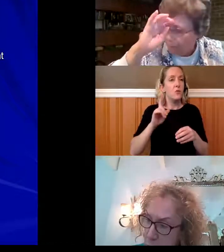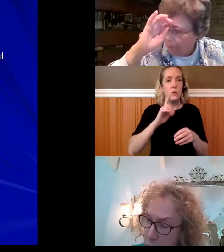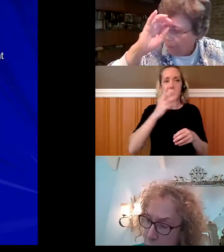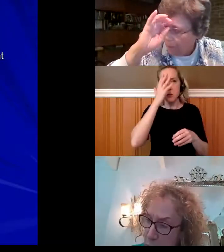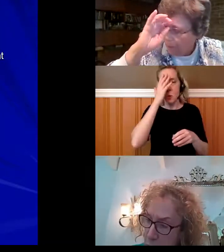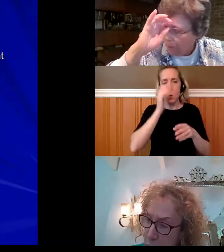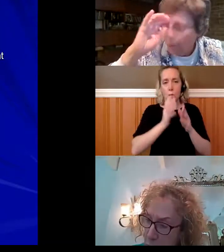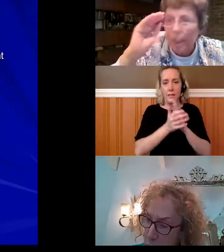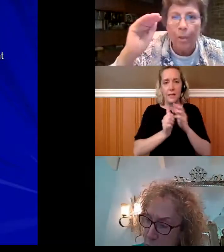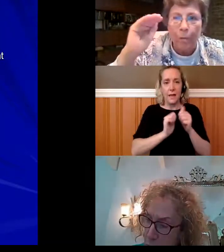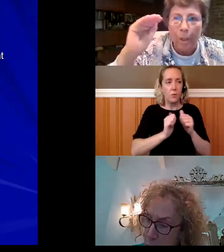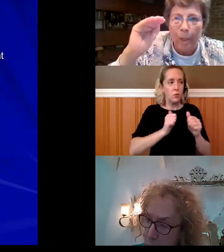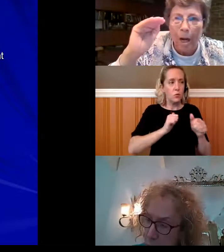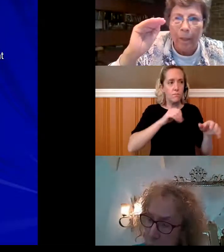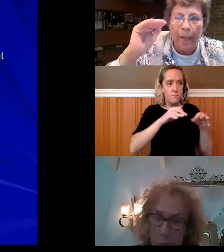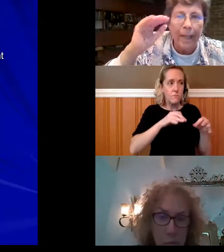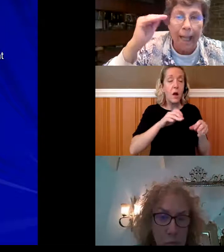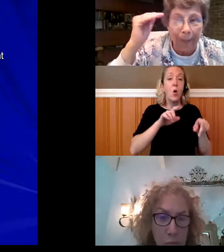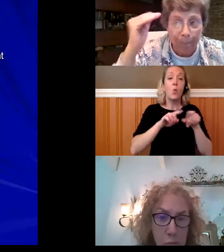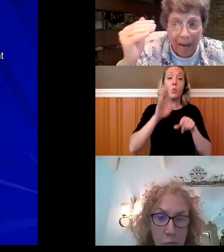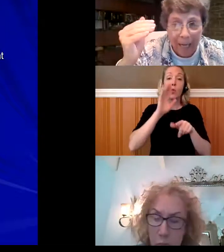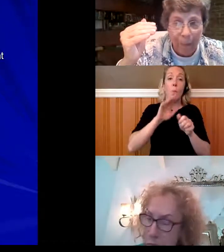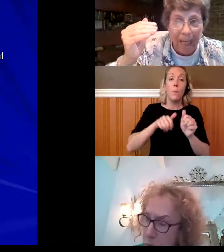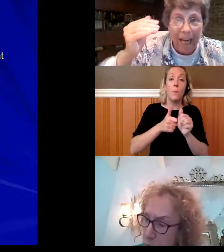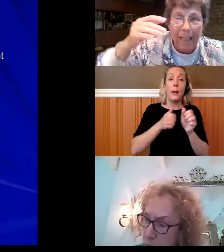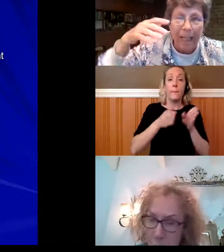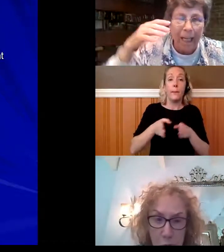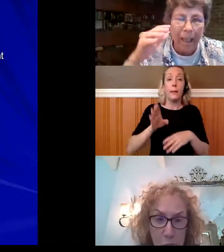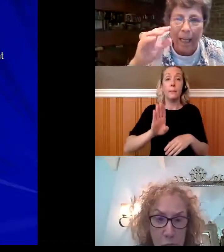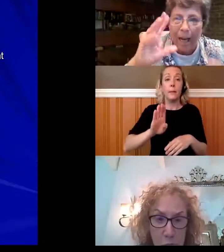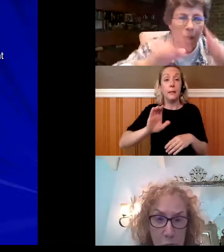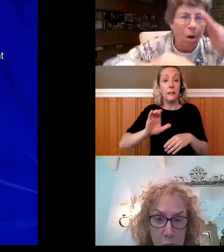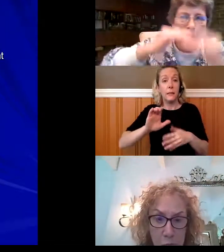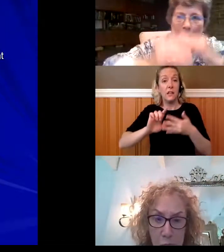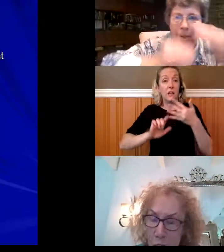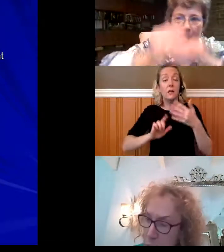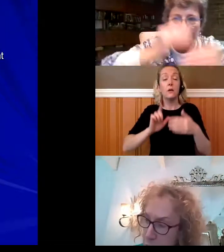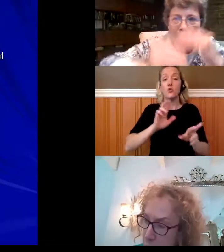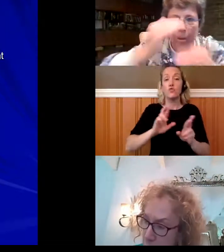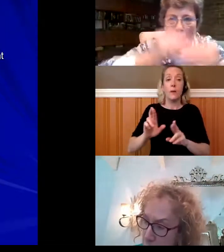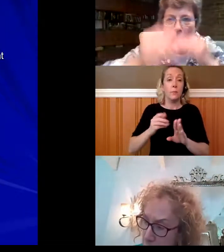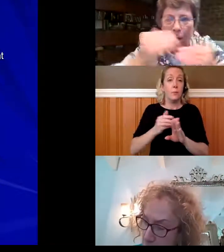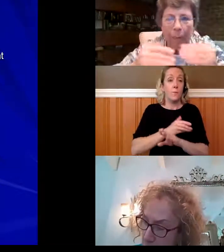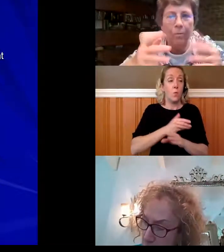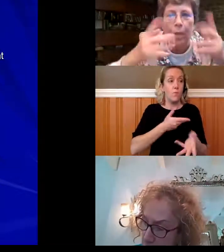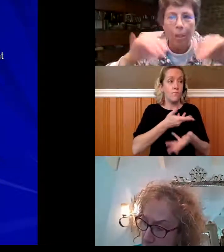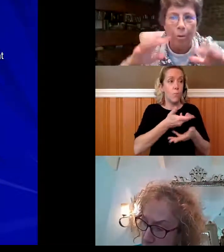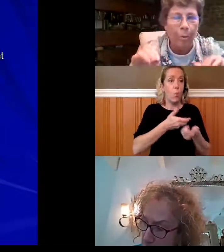having backup plans and having all this going on before you go to a bus. Beautiful,